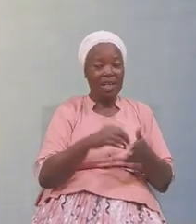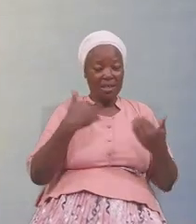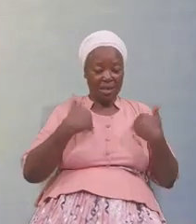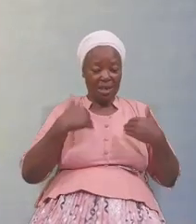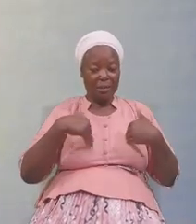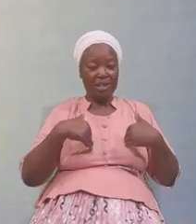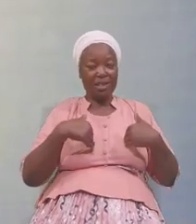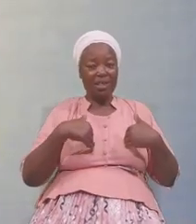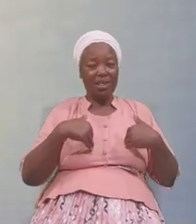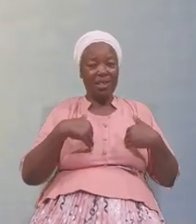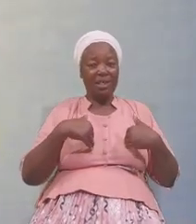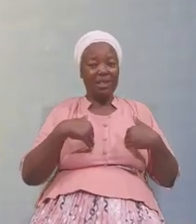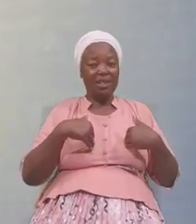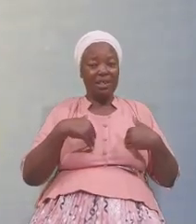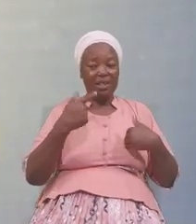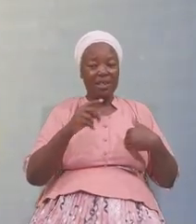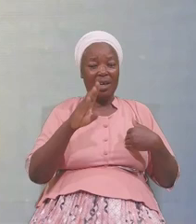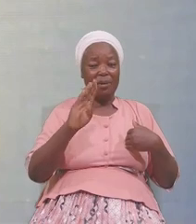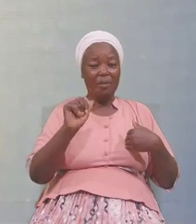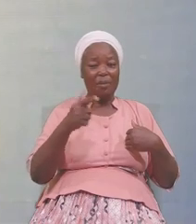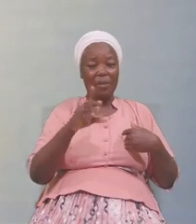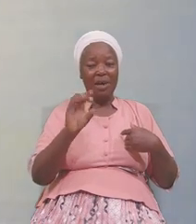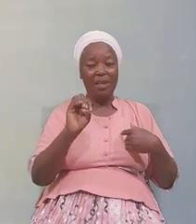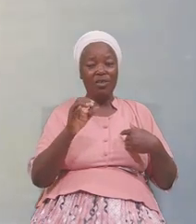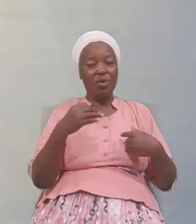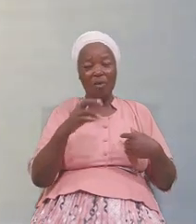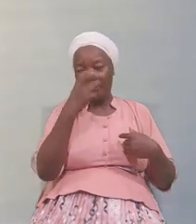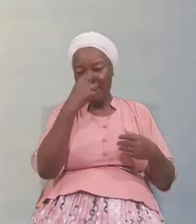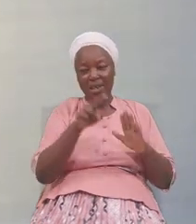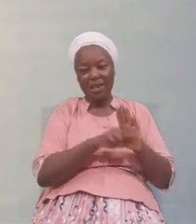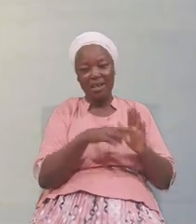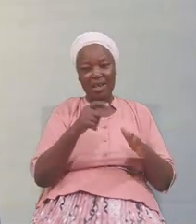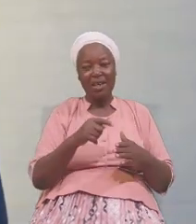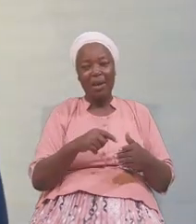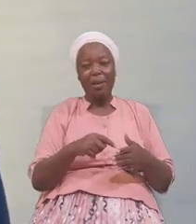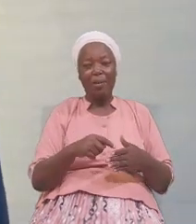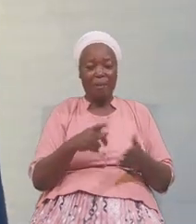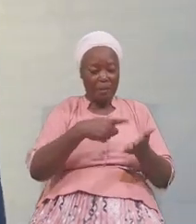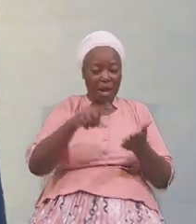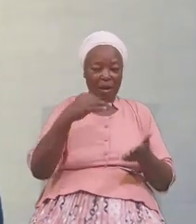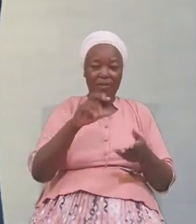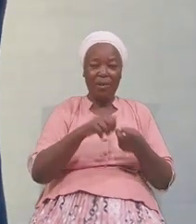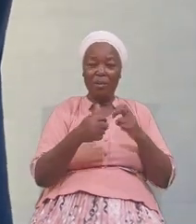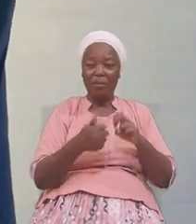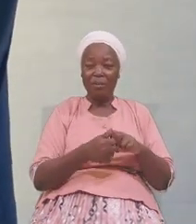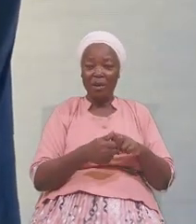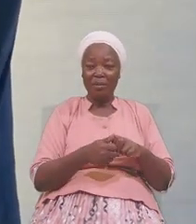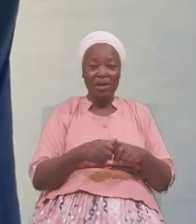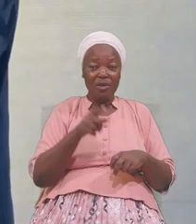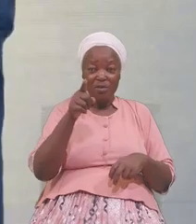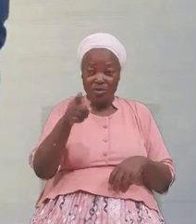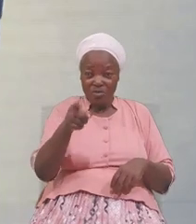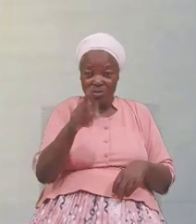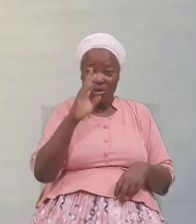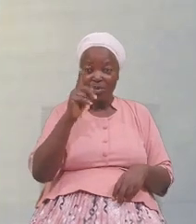the badge of blindness, the mark of a problem. You are the one